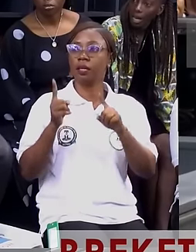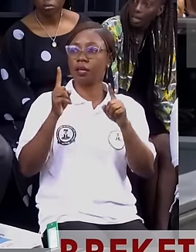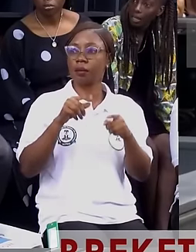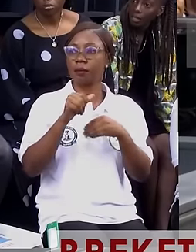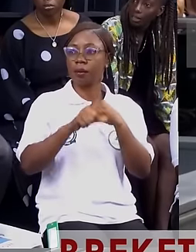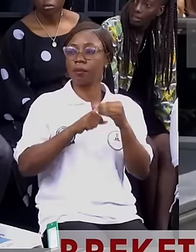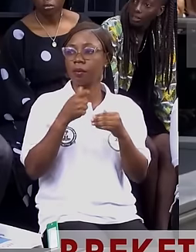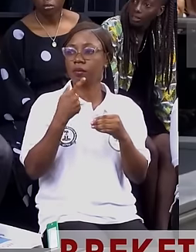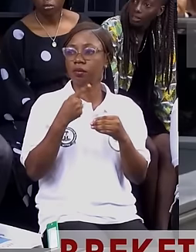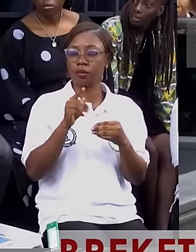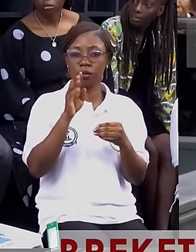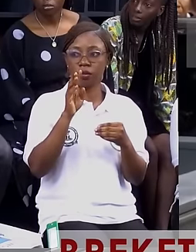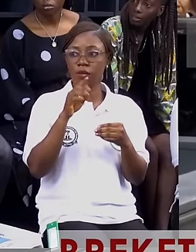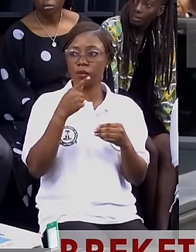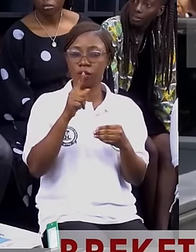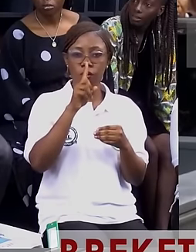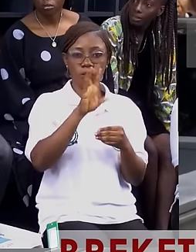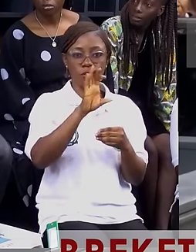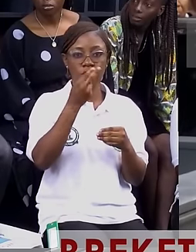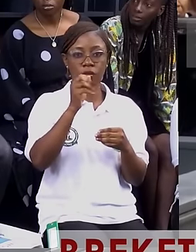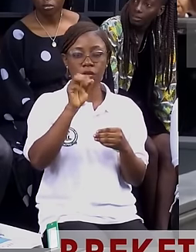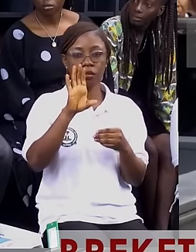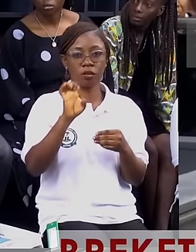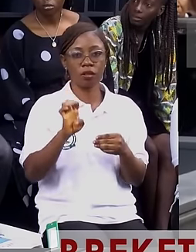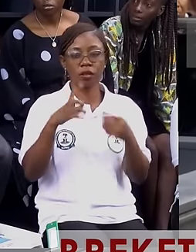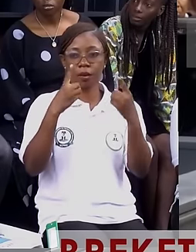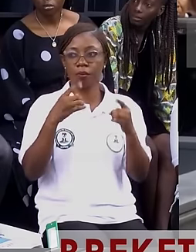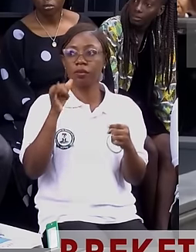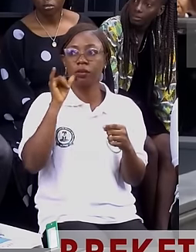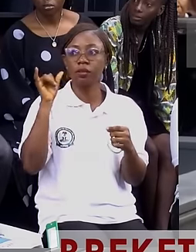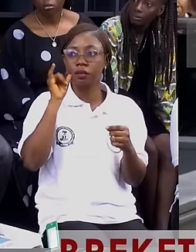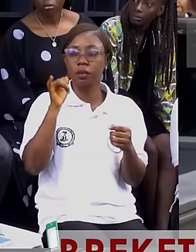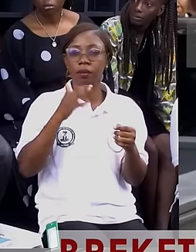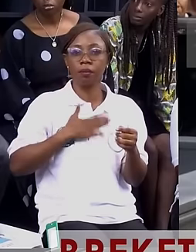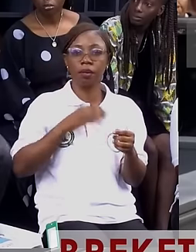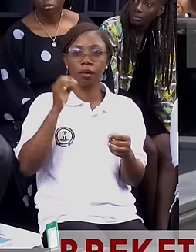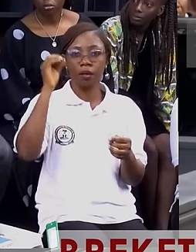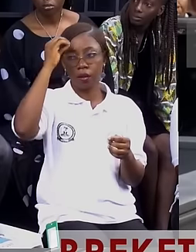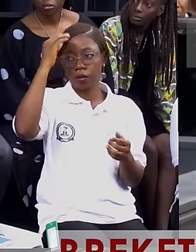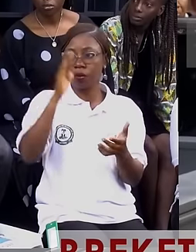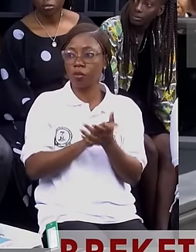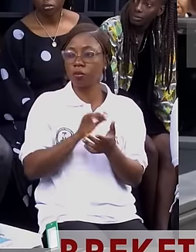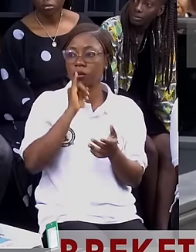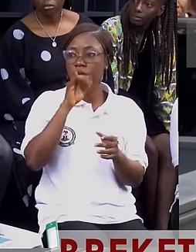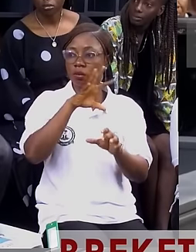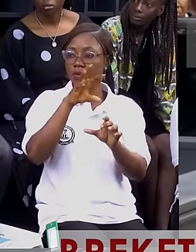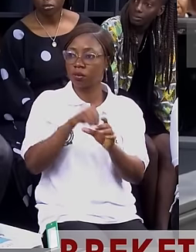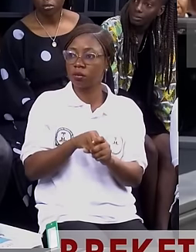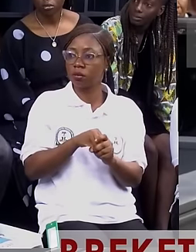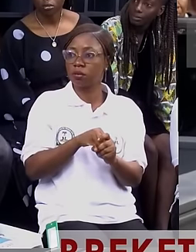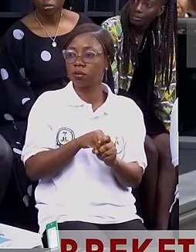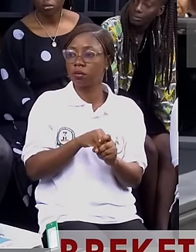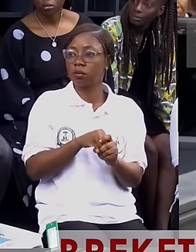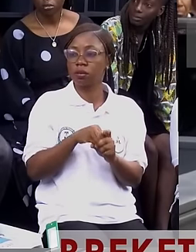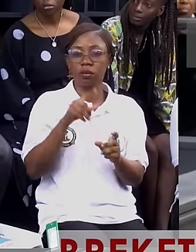the 4-9, the one chance victim yesterday. My husband is involved. Yes. The one that